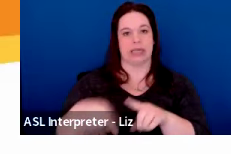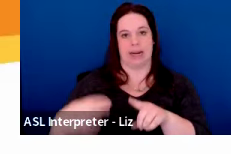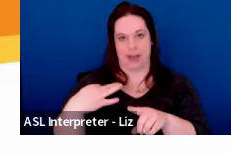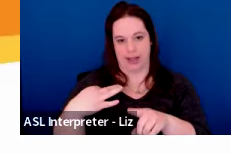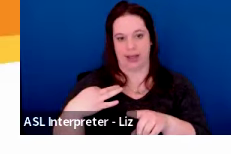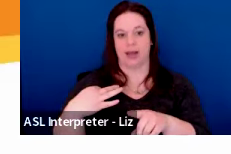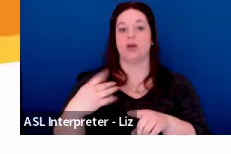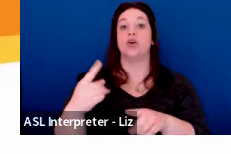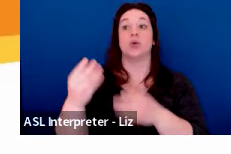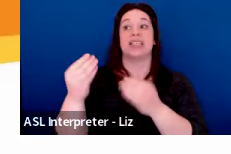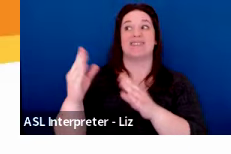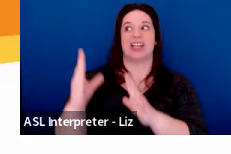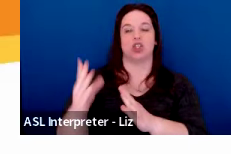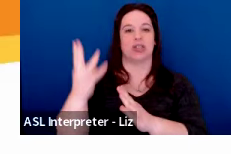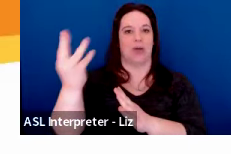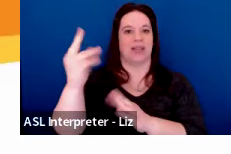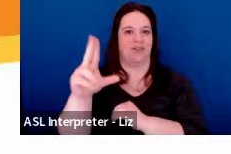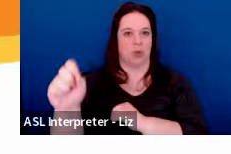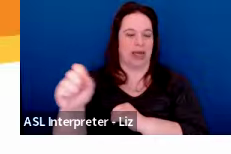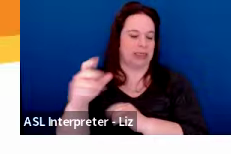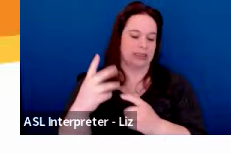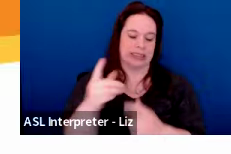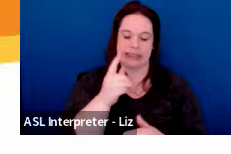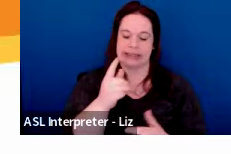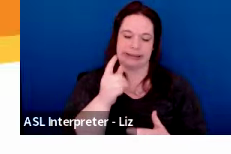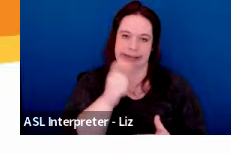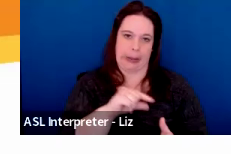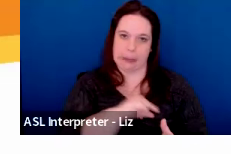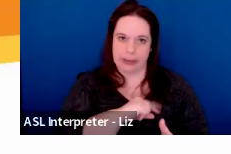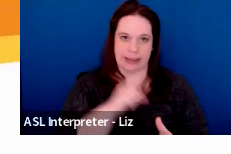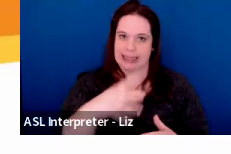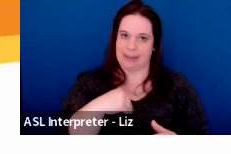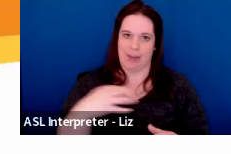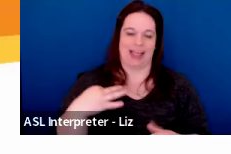you are using vendors outside of the United States. We cannot accept those applications.